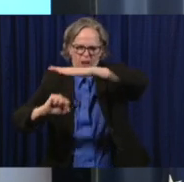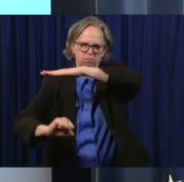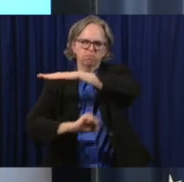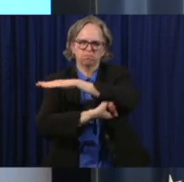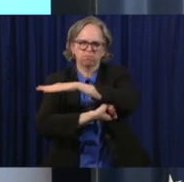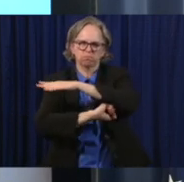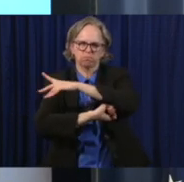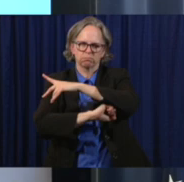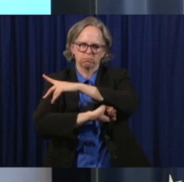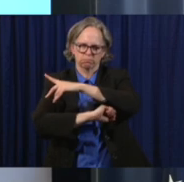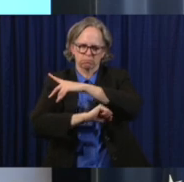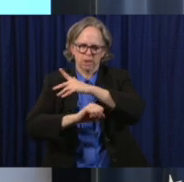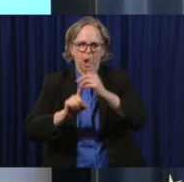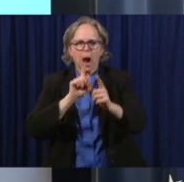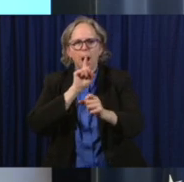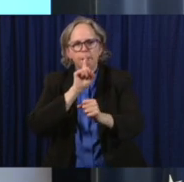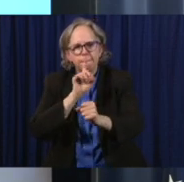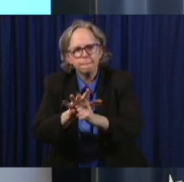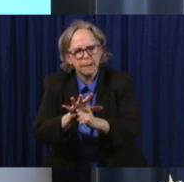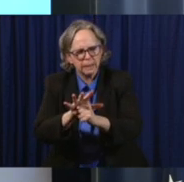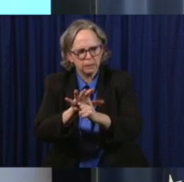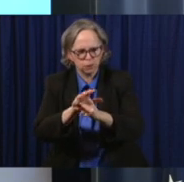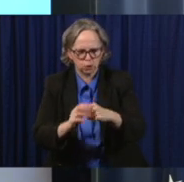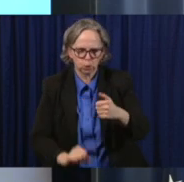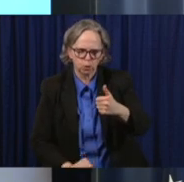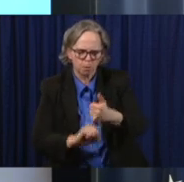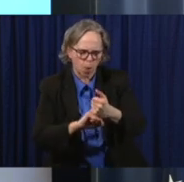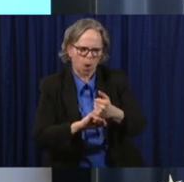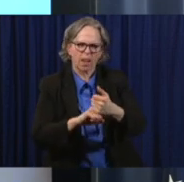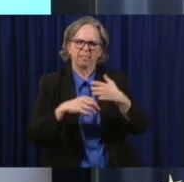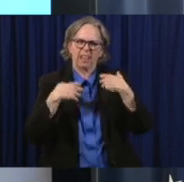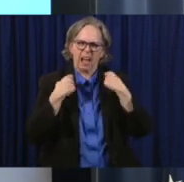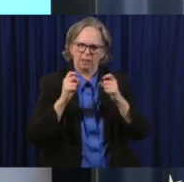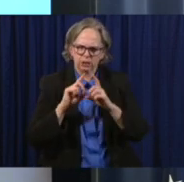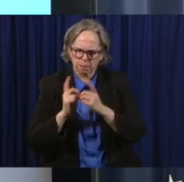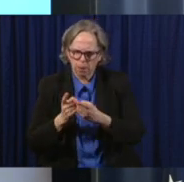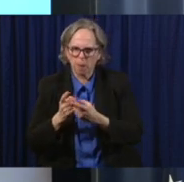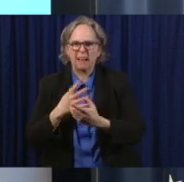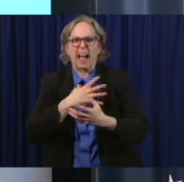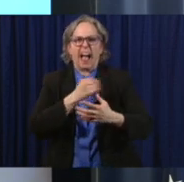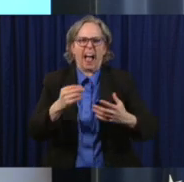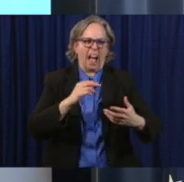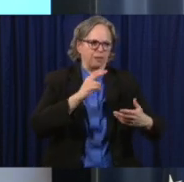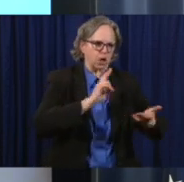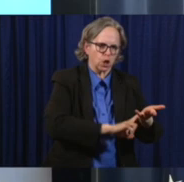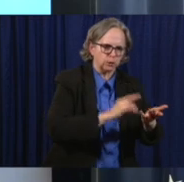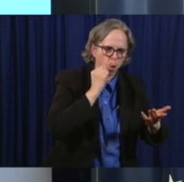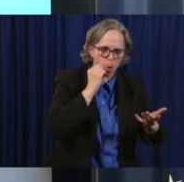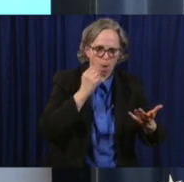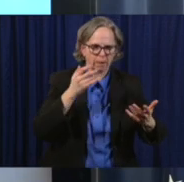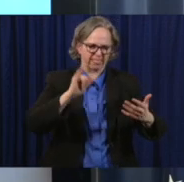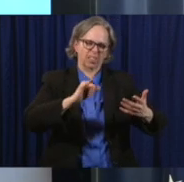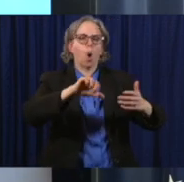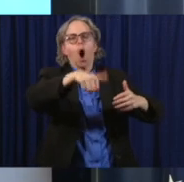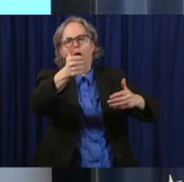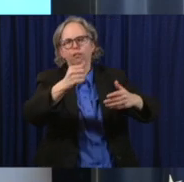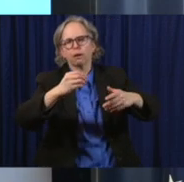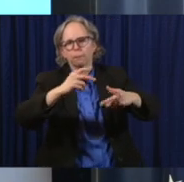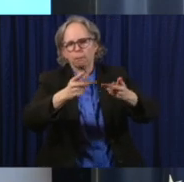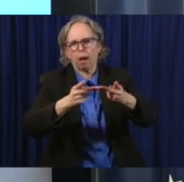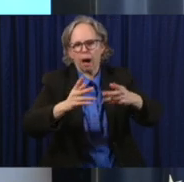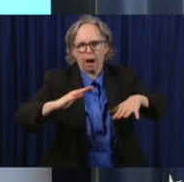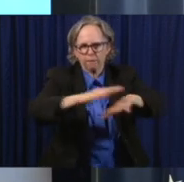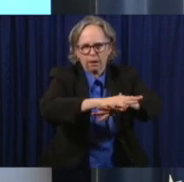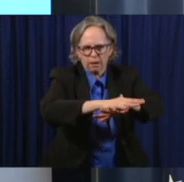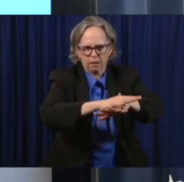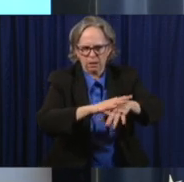building the health department, nursing facilities, and other congregate environments working with their local hospital. That's